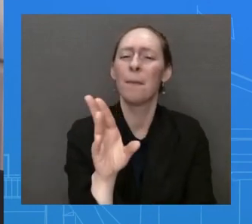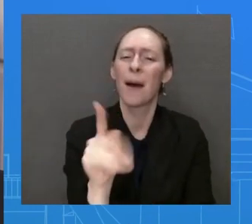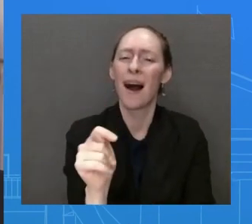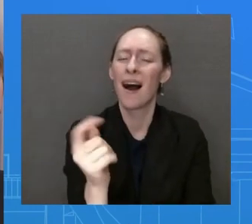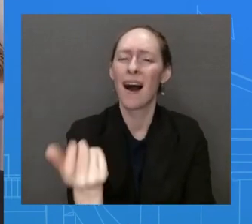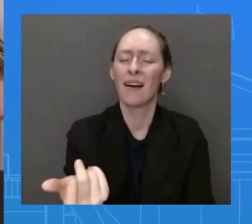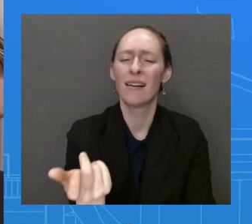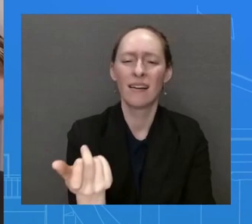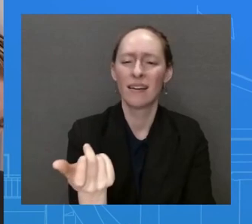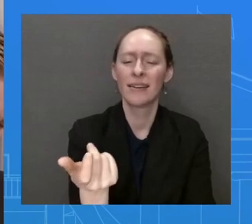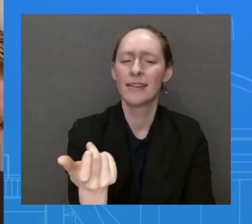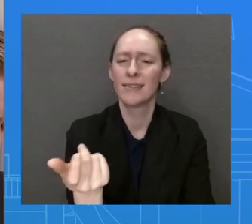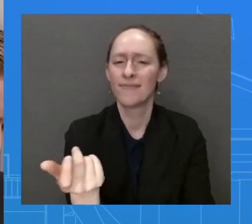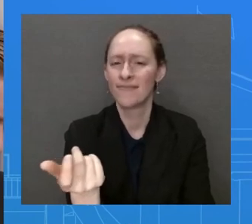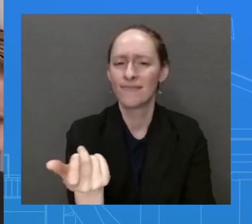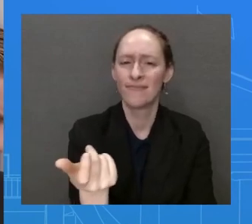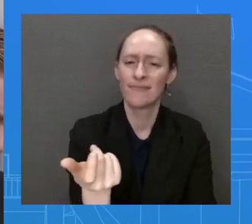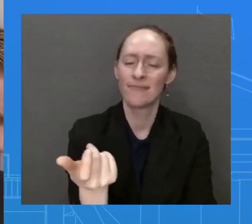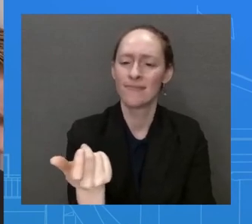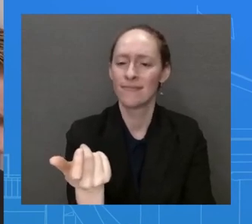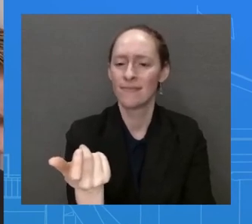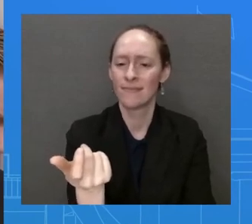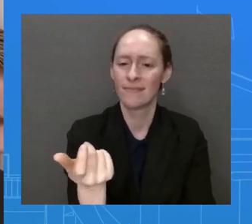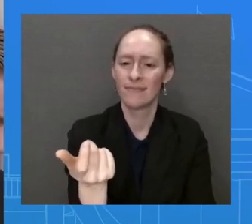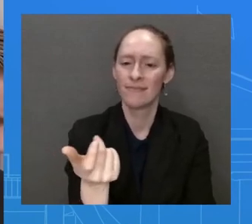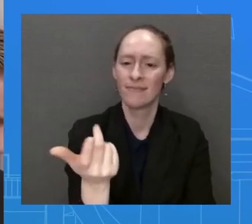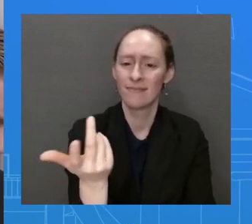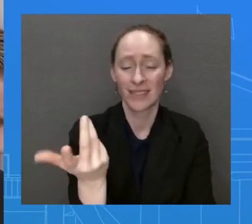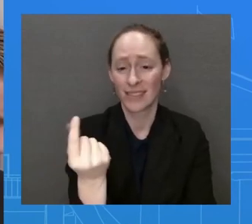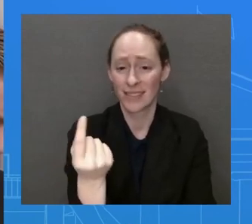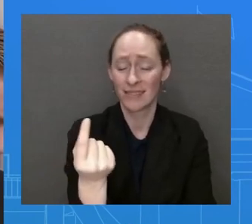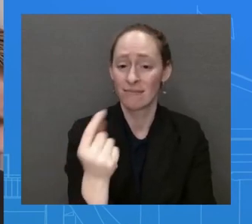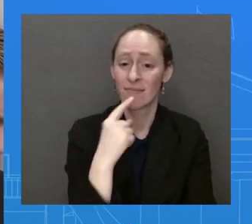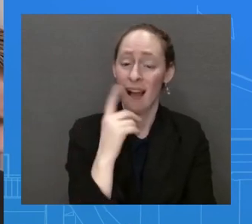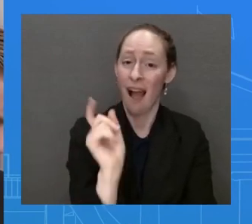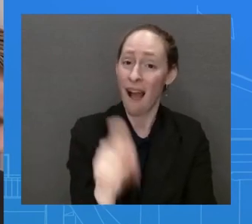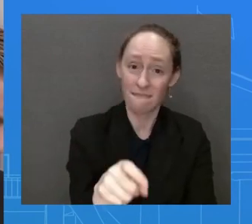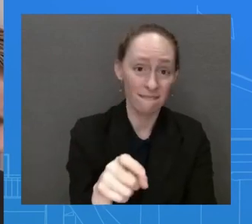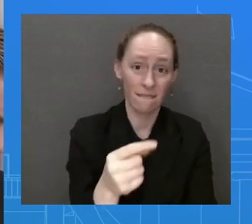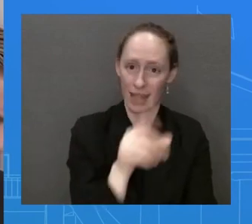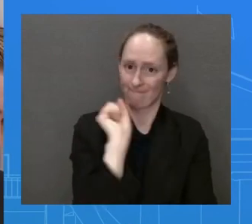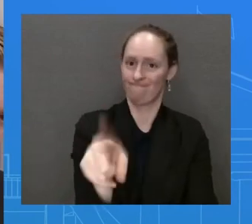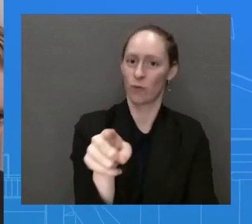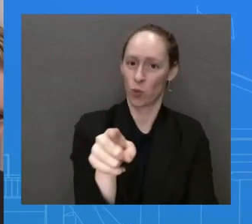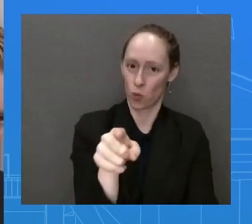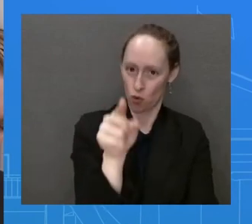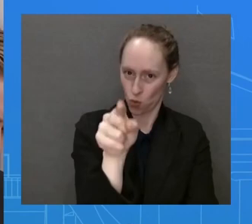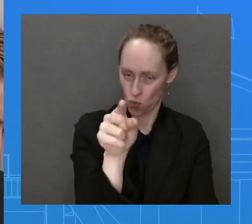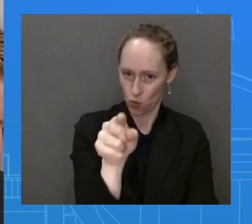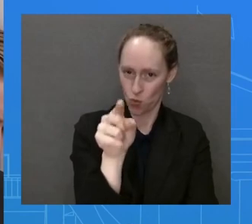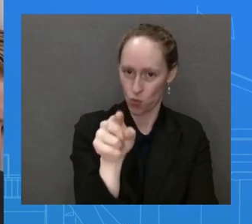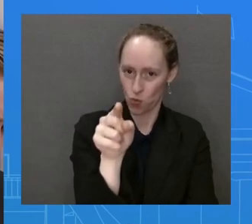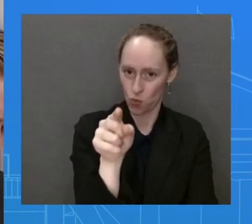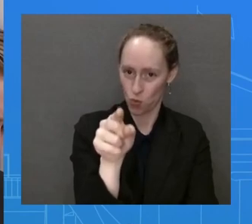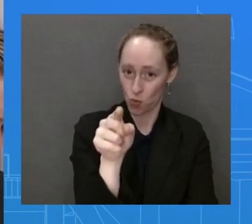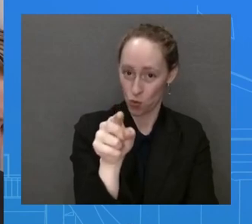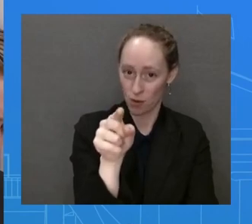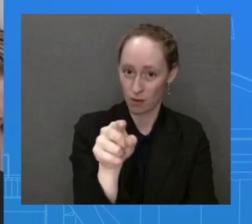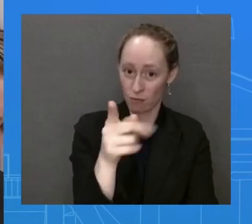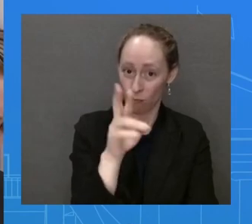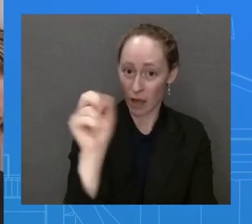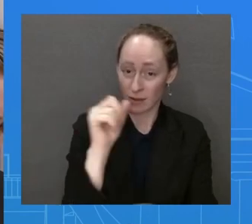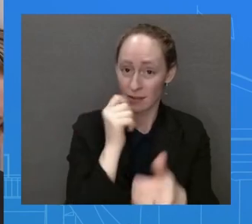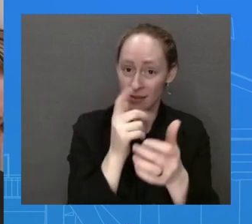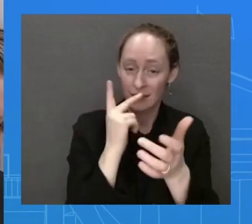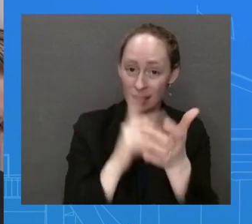and when they knew it. Were you or any member of your staff involved in the crafting of a strategy as to when this disclosure should be made in